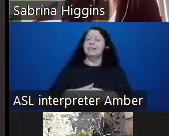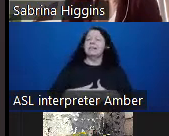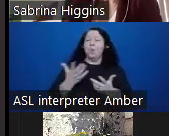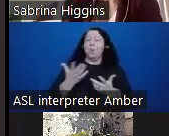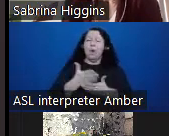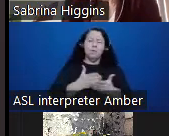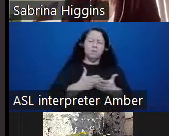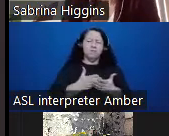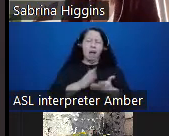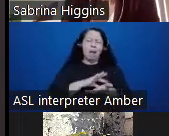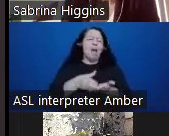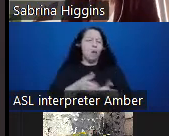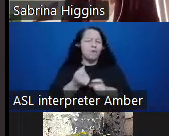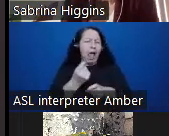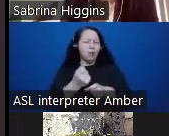the lease rental have been?